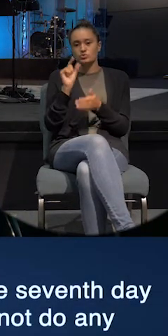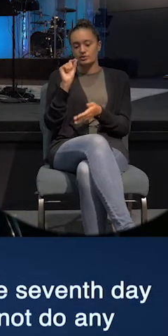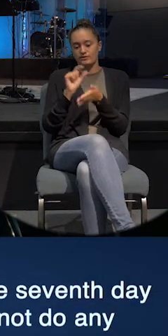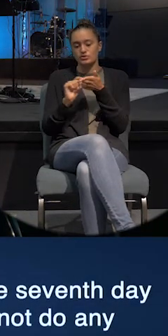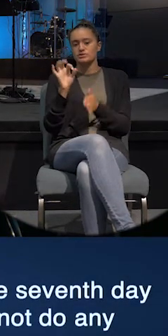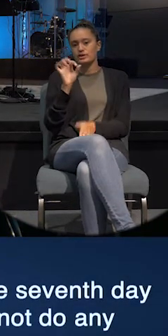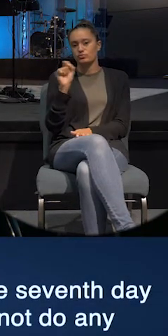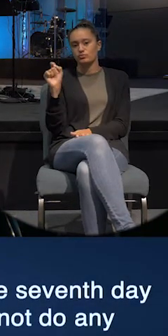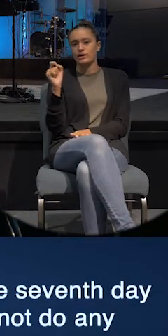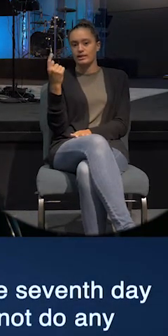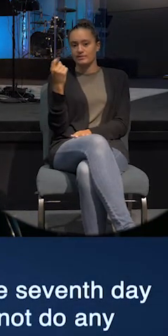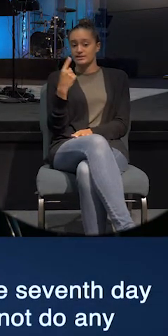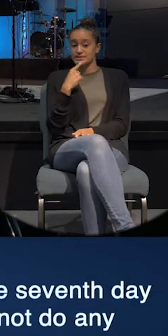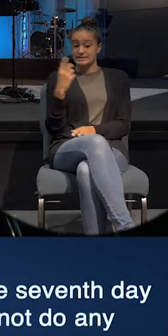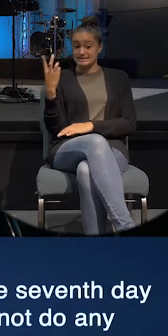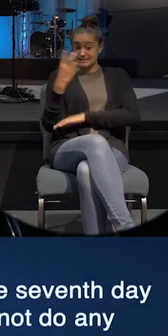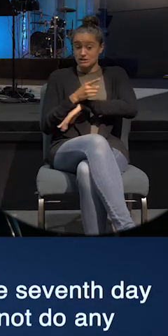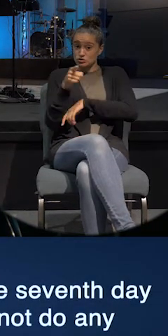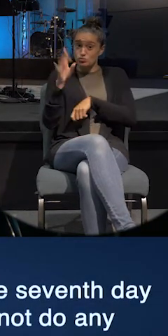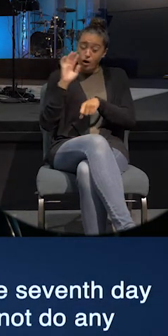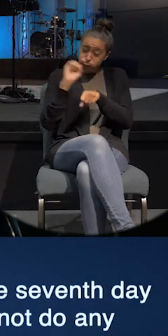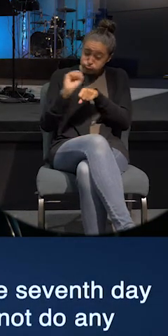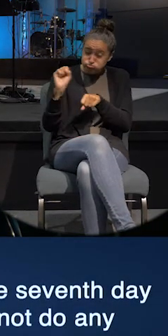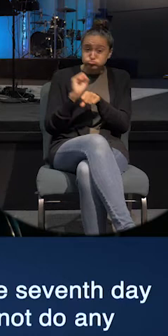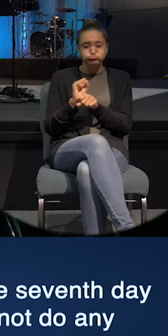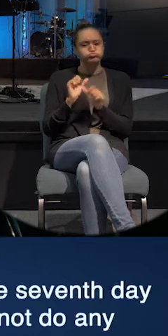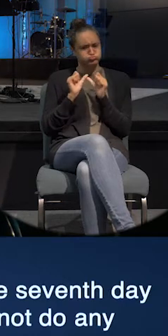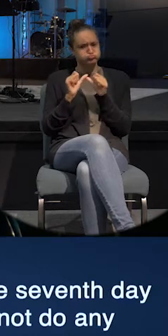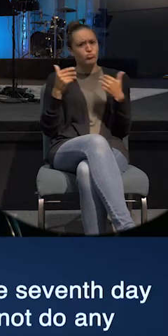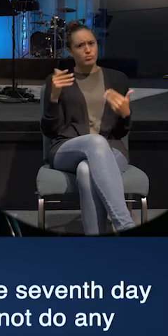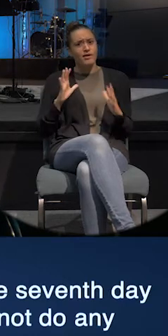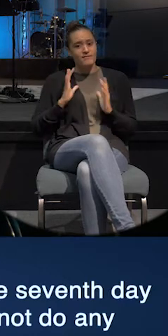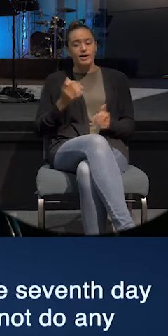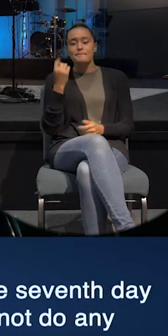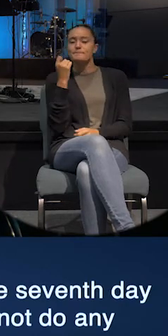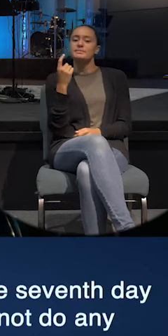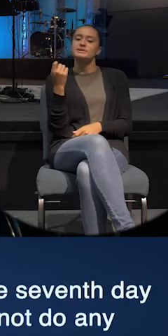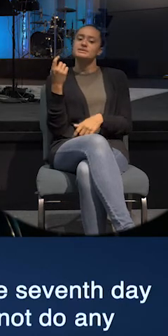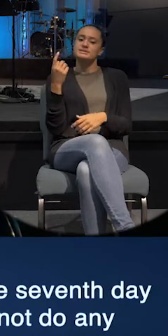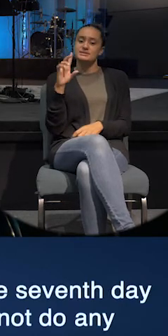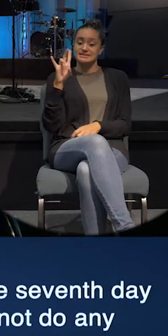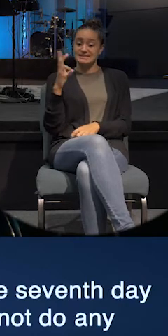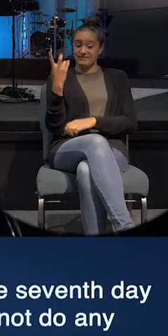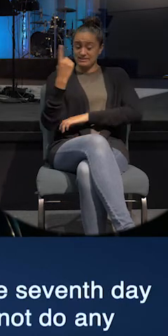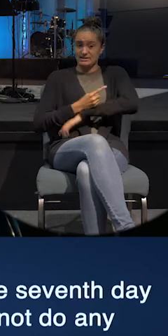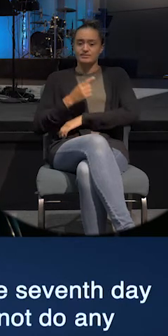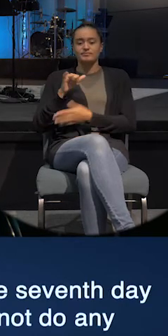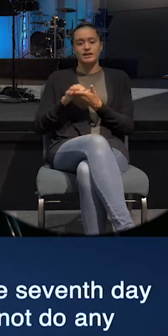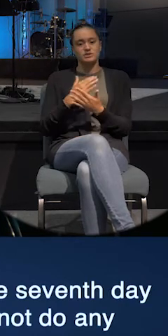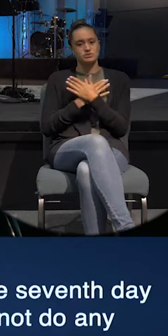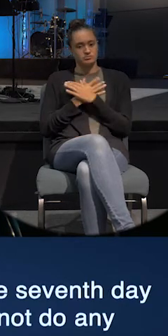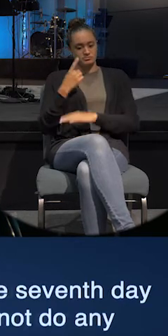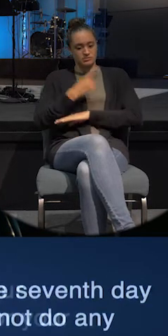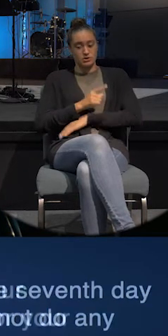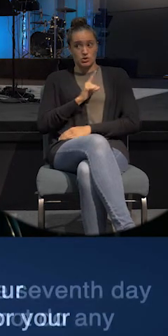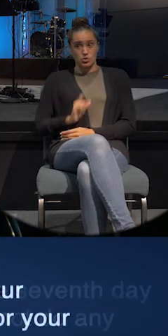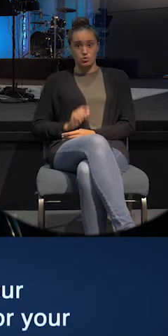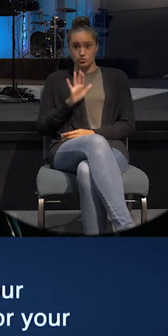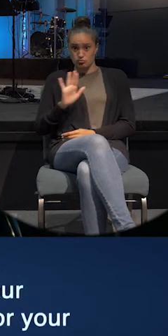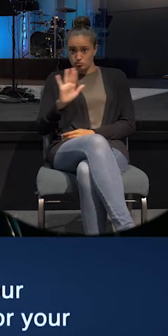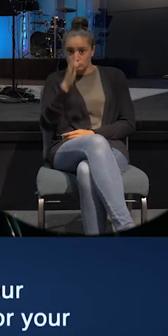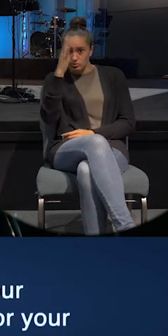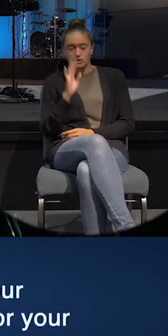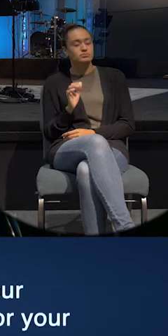you labor and do all your work, but the seventh day is the Sabbath of the Lord your God. In it you shall do no